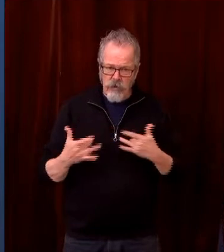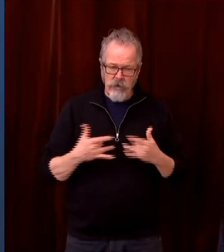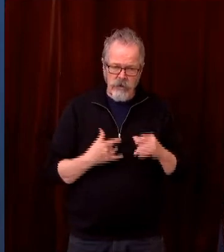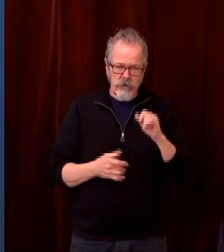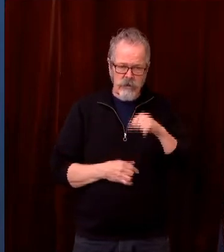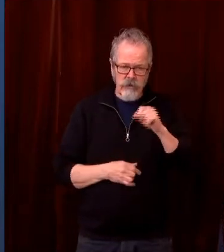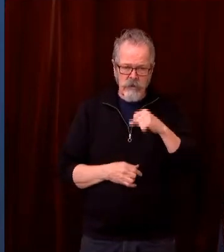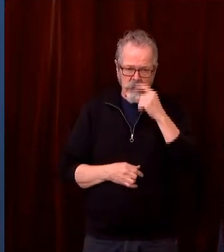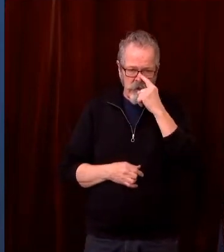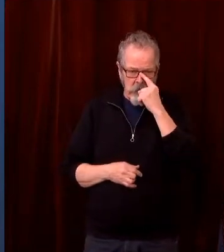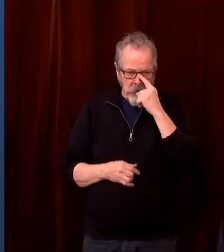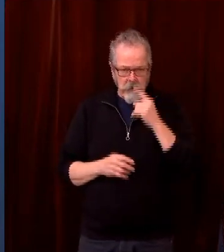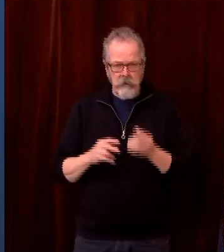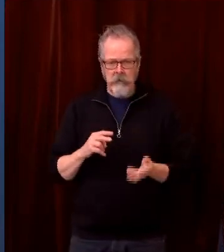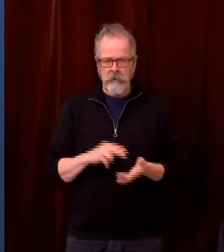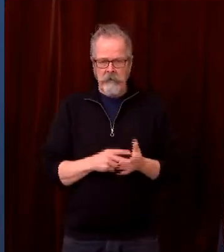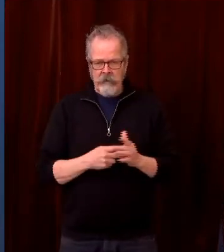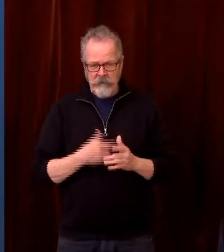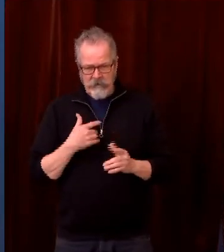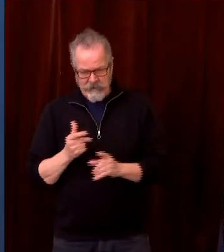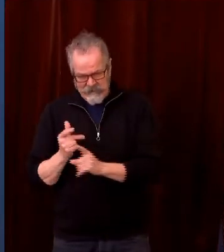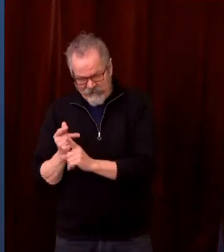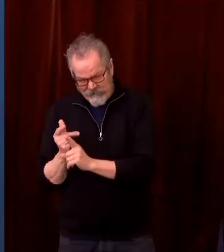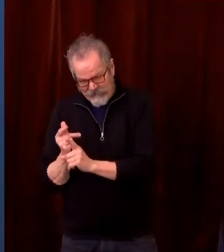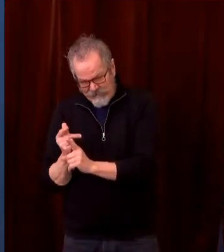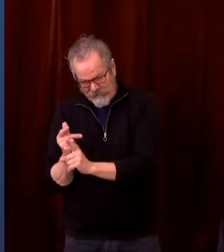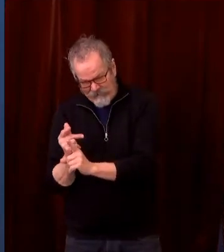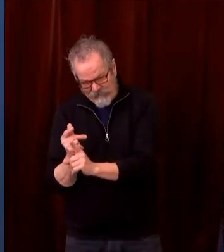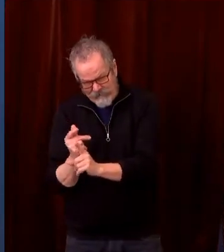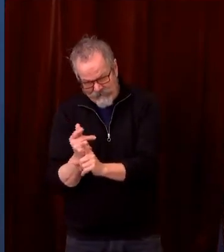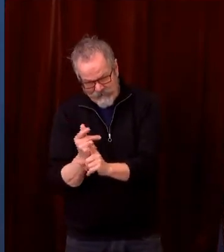number two, we are encouraging people to up their game.